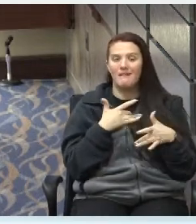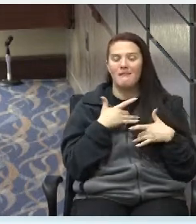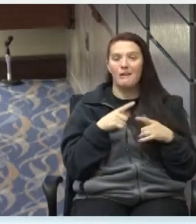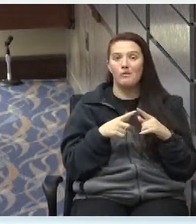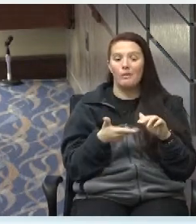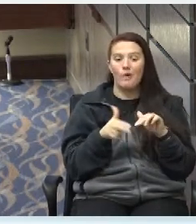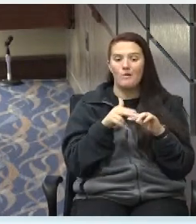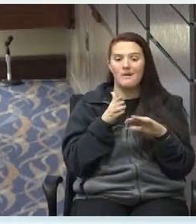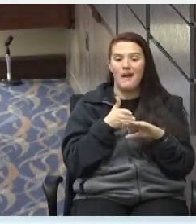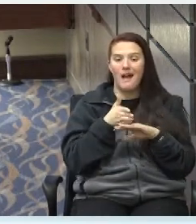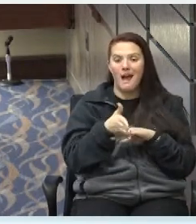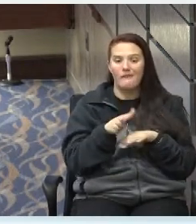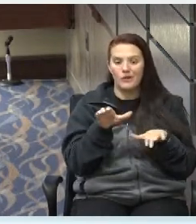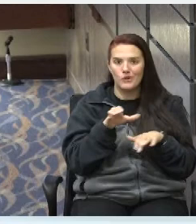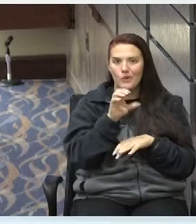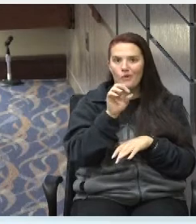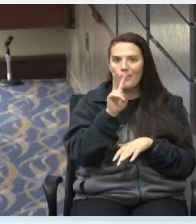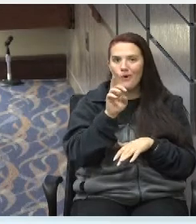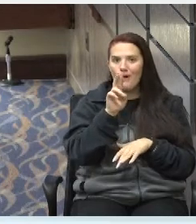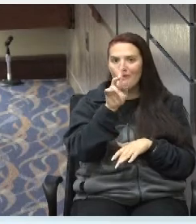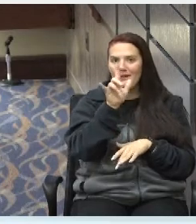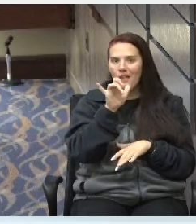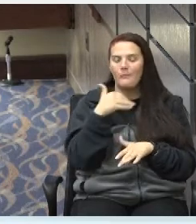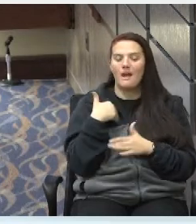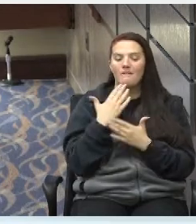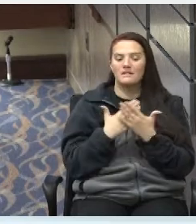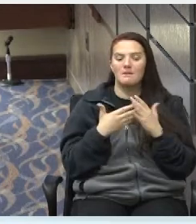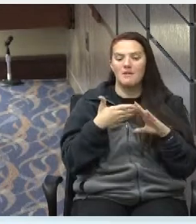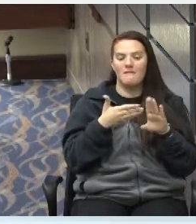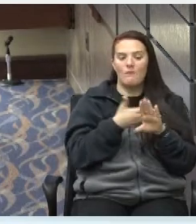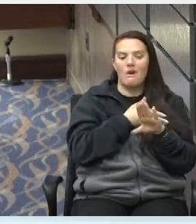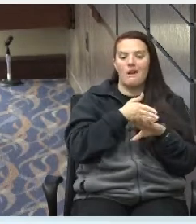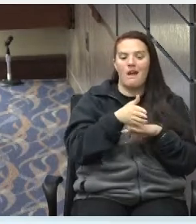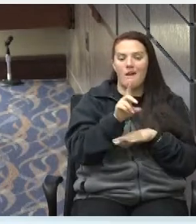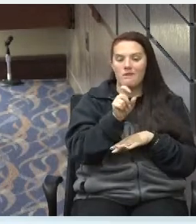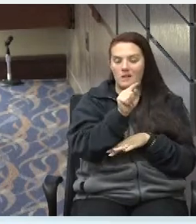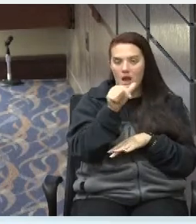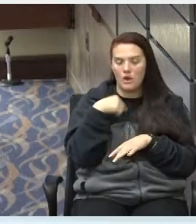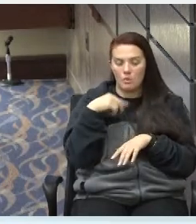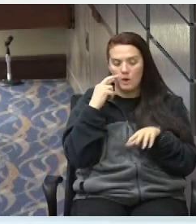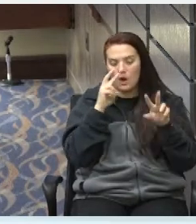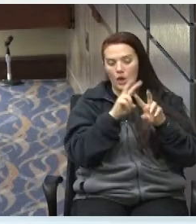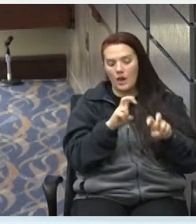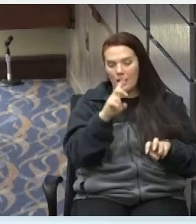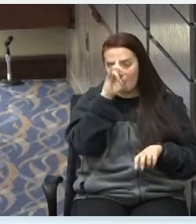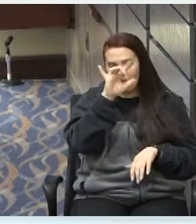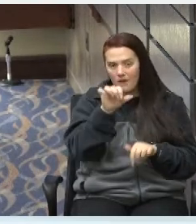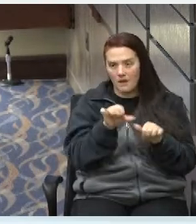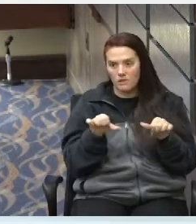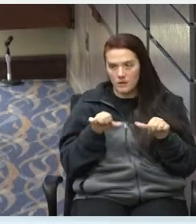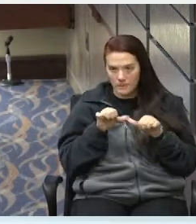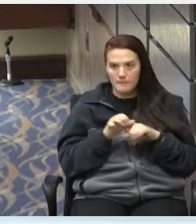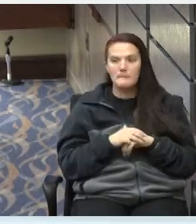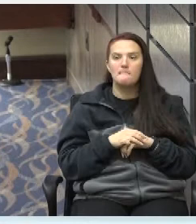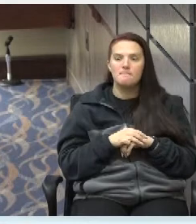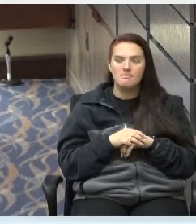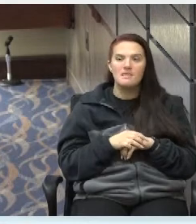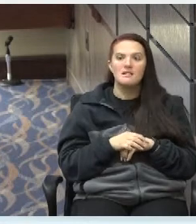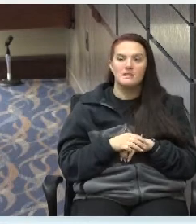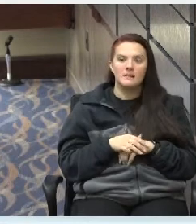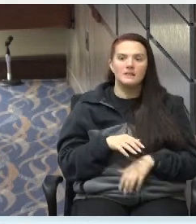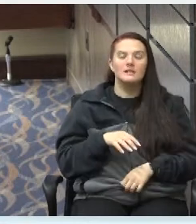up after you do an overlay, so we have some before and after data we're looking at for that area. Here's